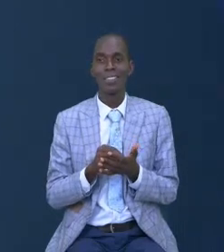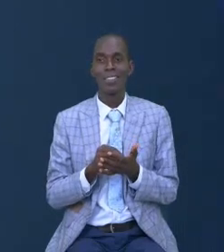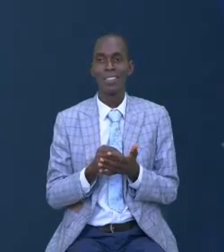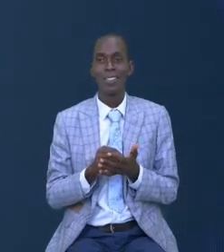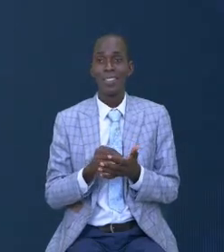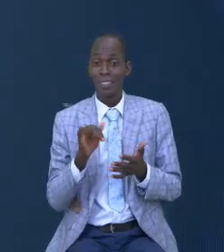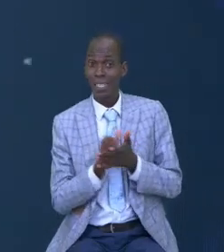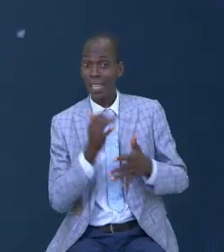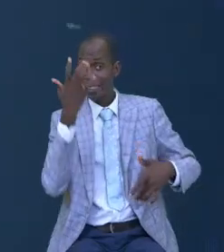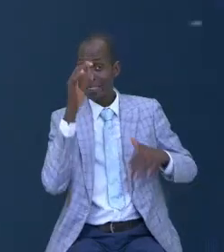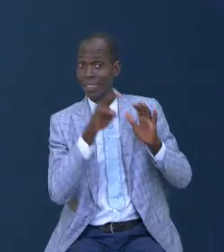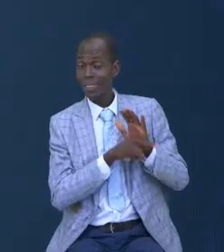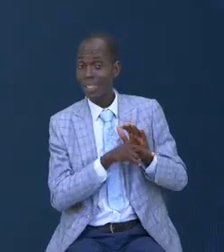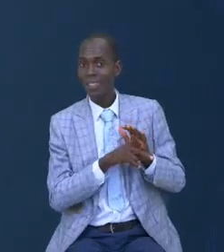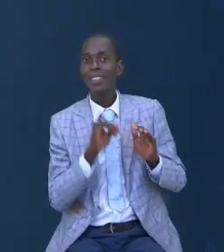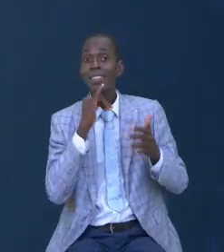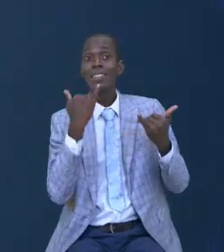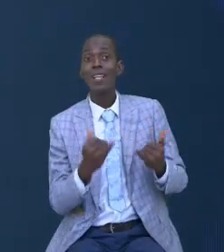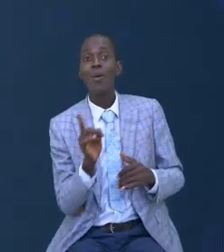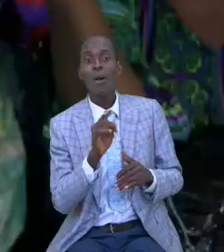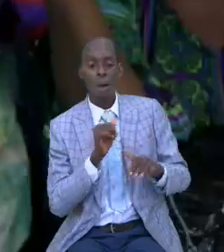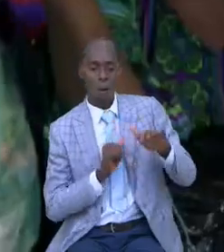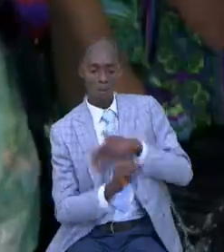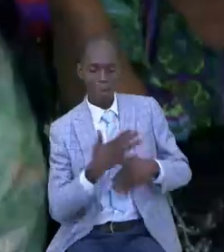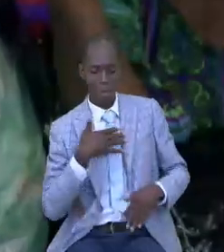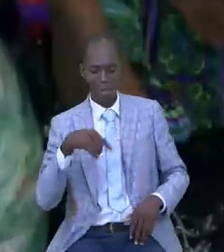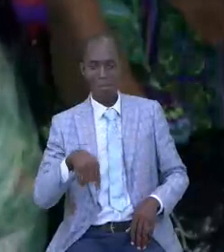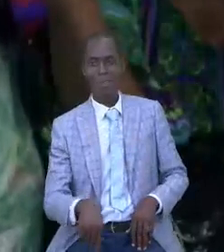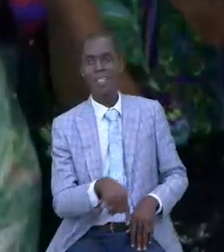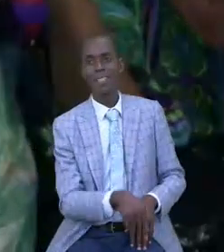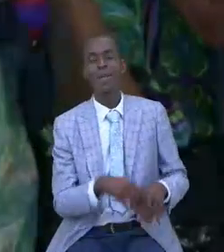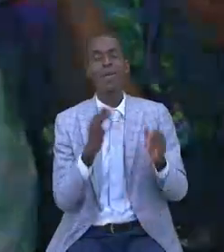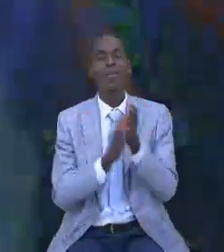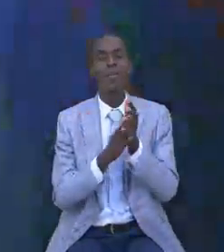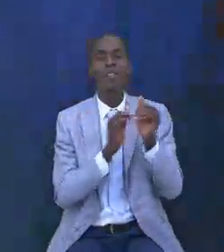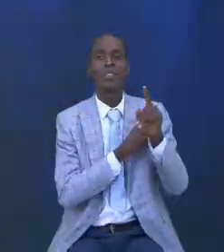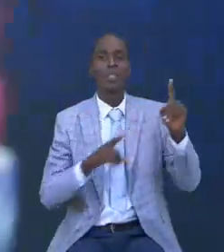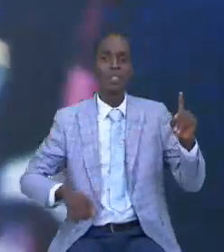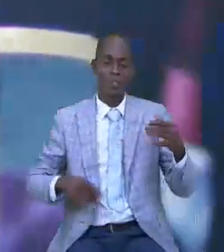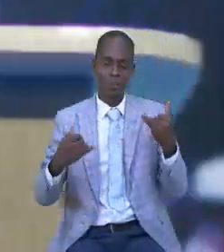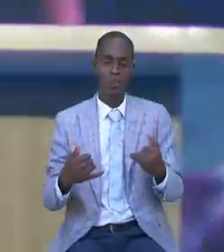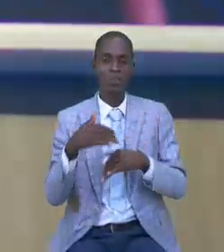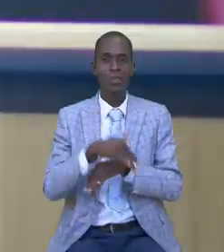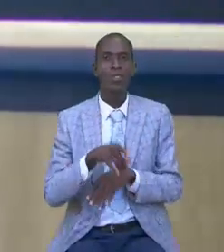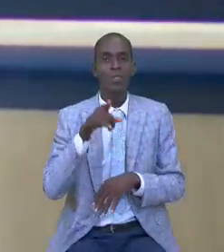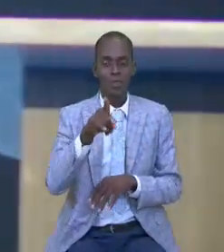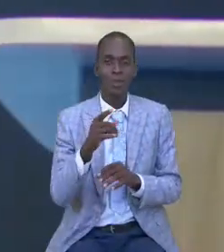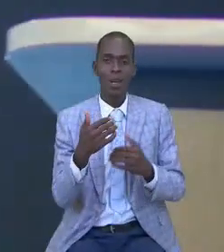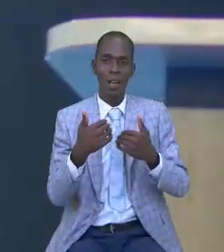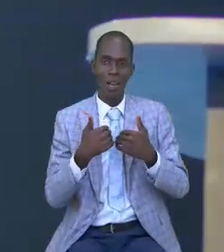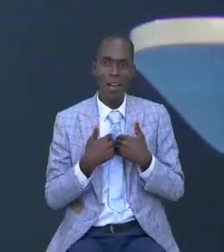That sickness is now under my feet. Praise the Lord, tonight you have